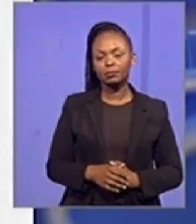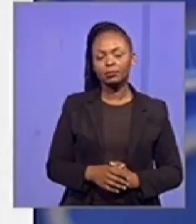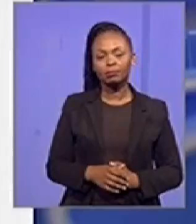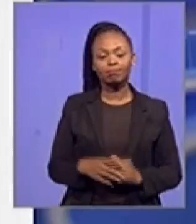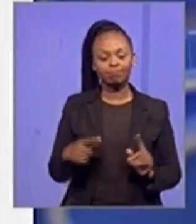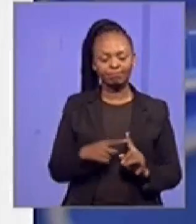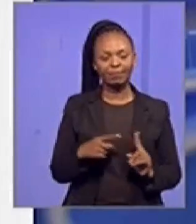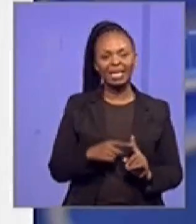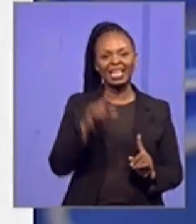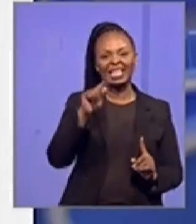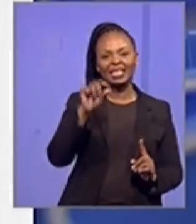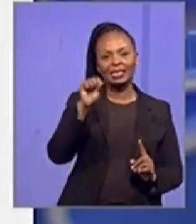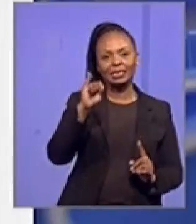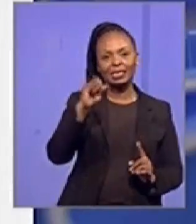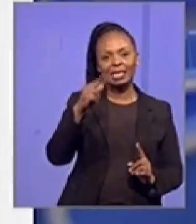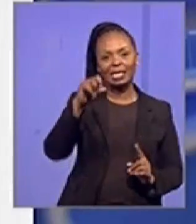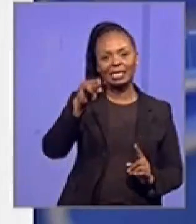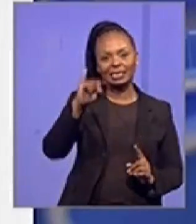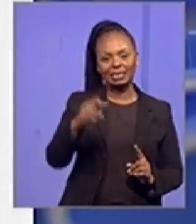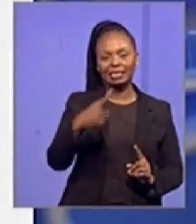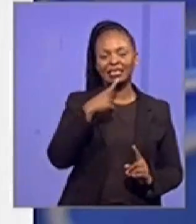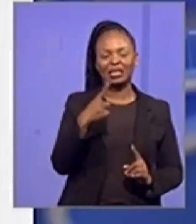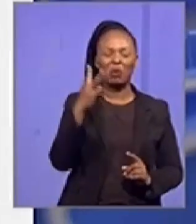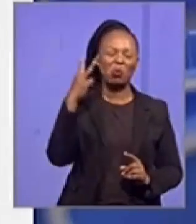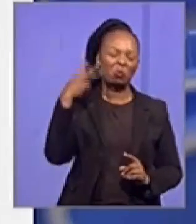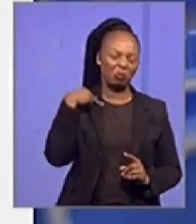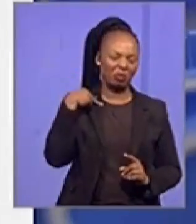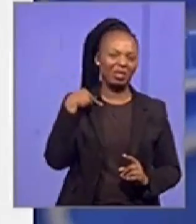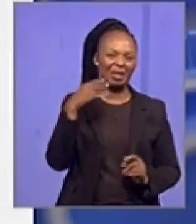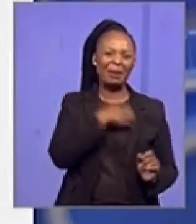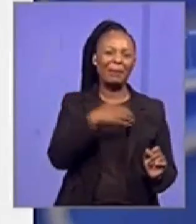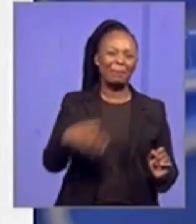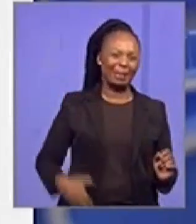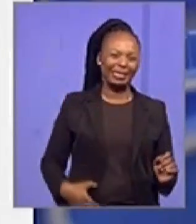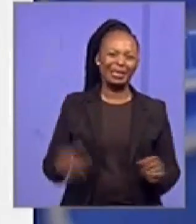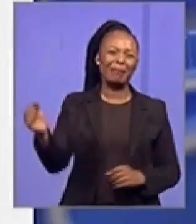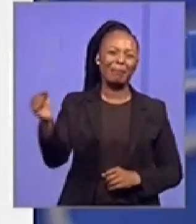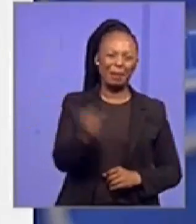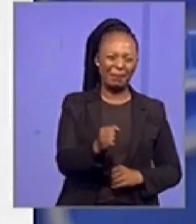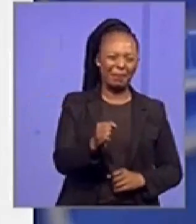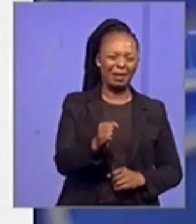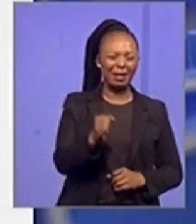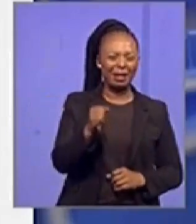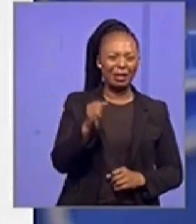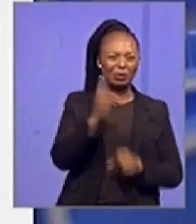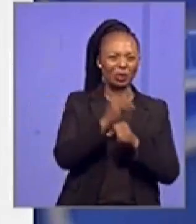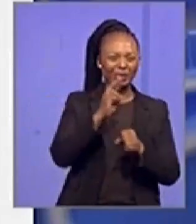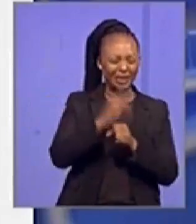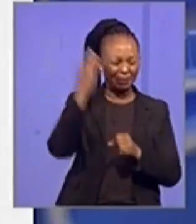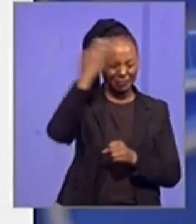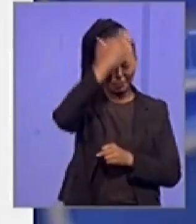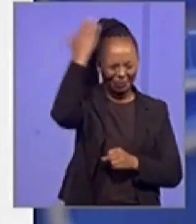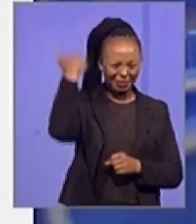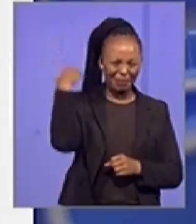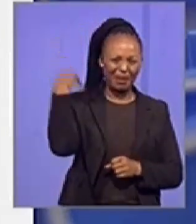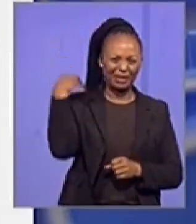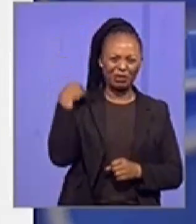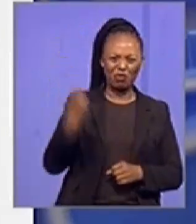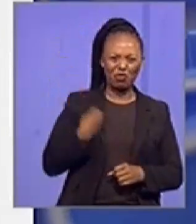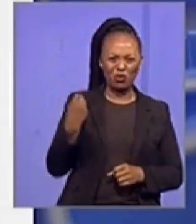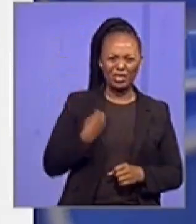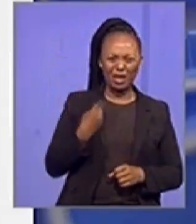Tsietsi Magalanyane yena o re ho ya swabisa ho bona mopresidente a beha Dr Nkosazana Dlamini-Zuma ho ba letona lefapheng la batjha ho latela